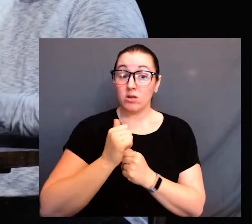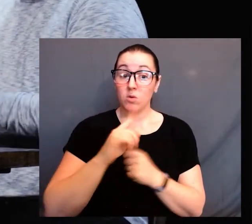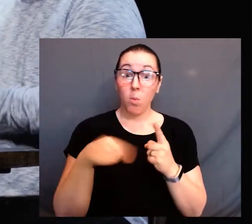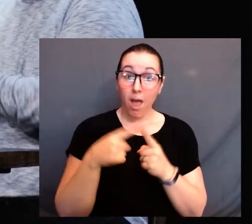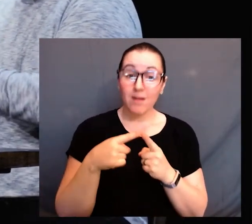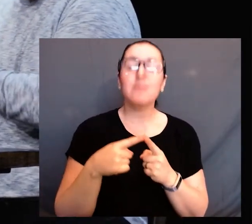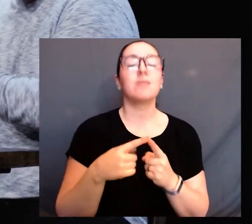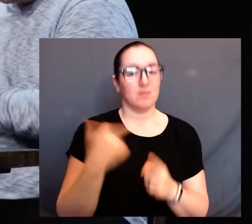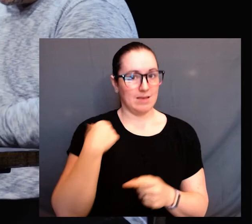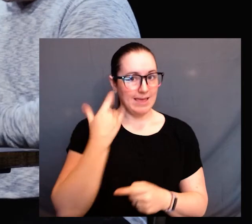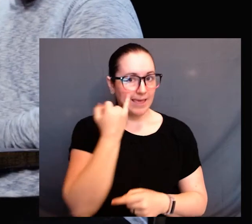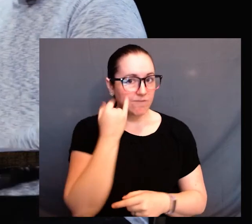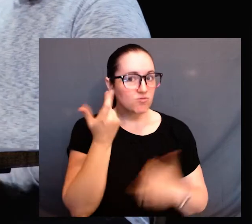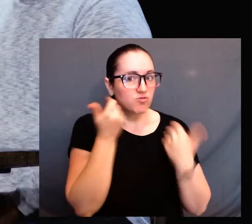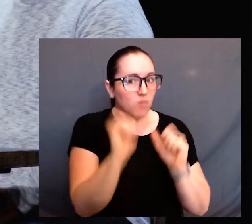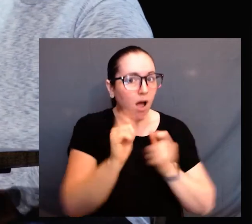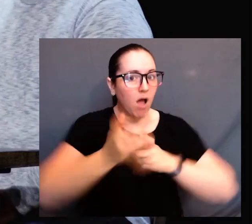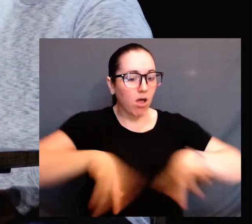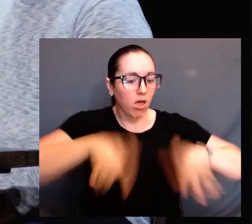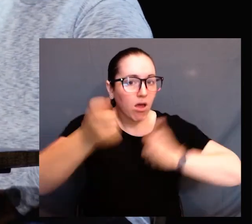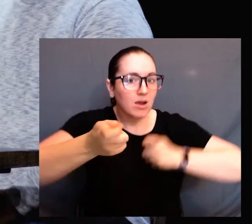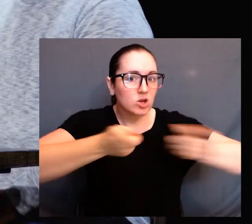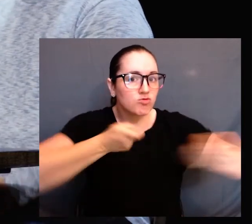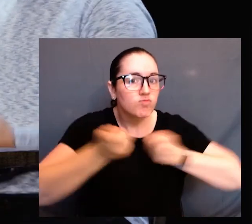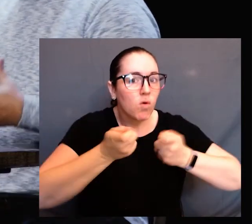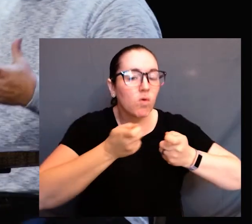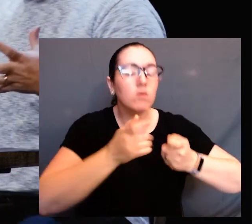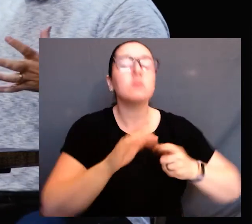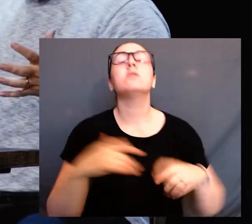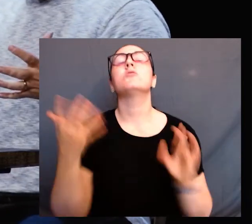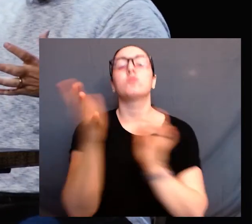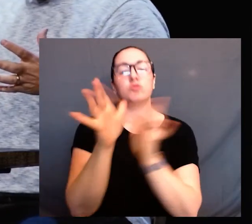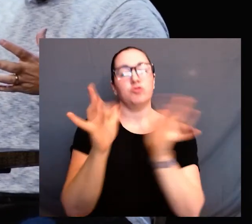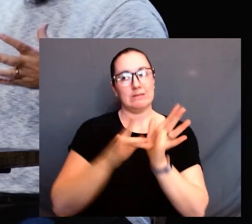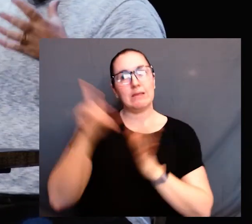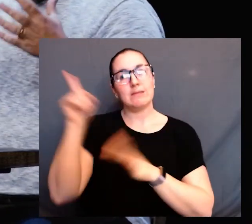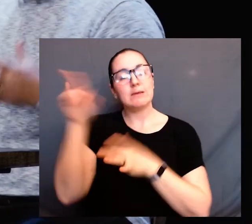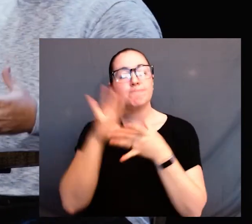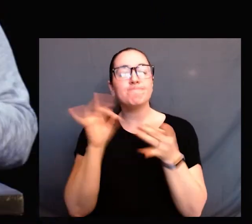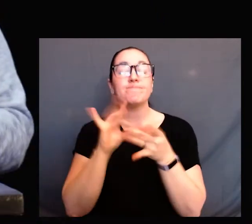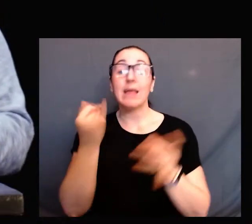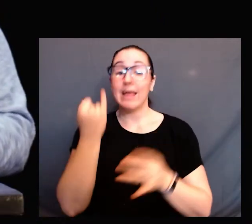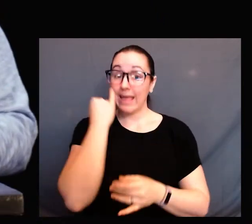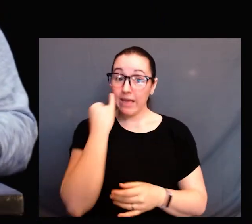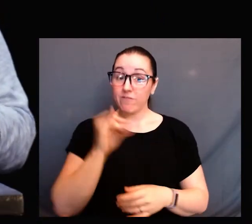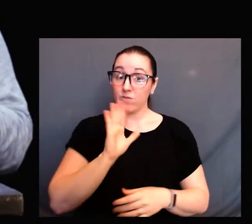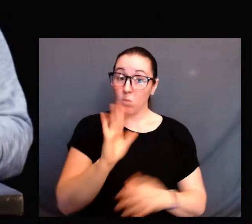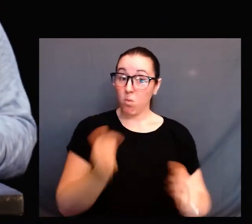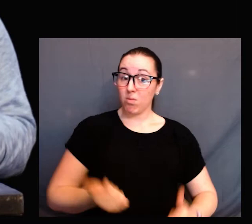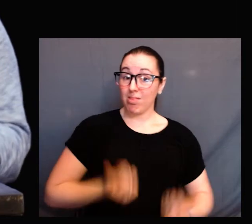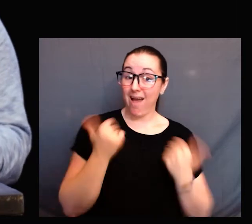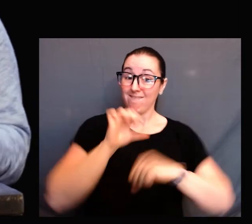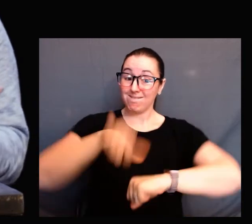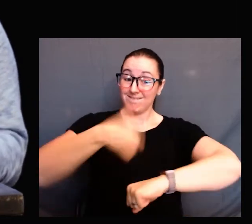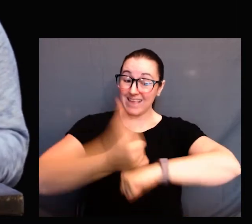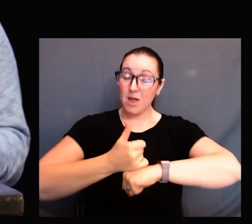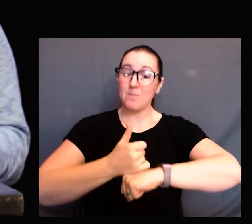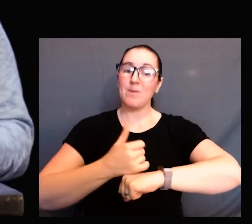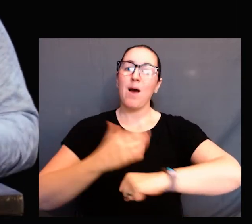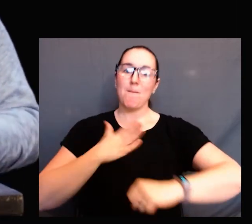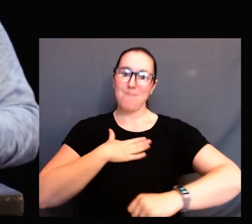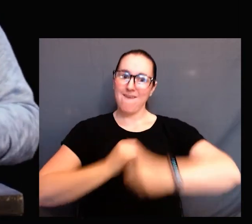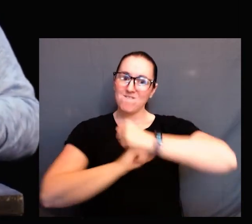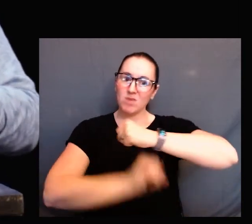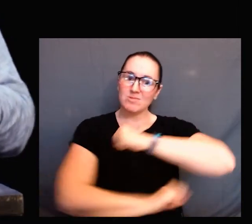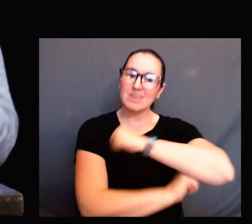we try to take control. So Jesus said, if you'll build your life on the foundation that I